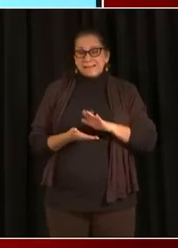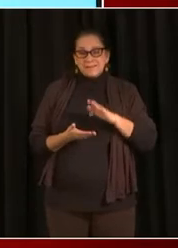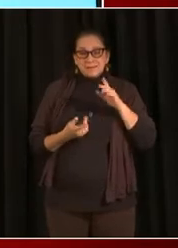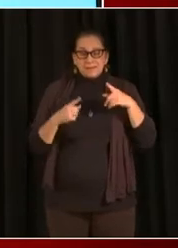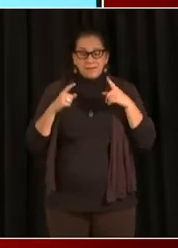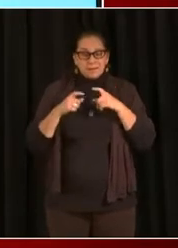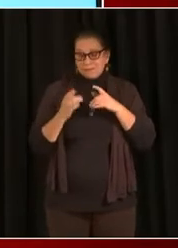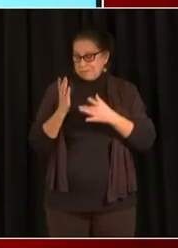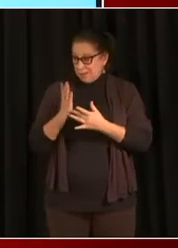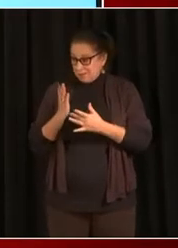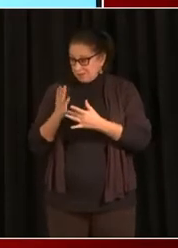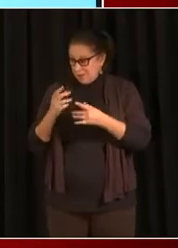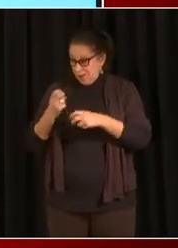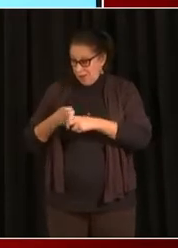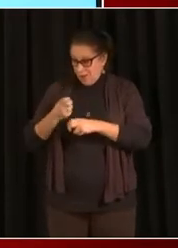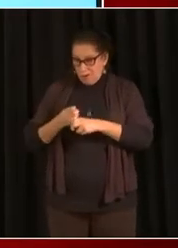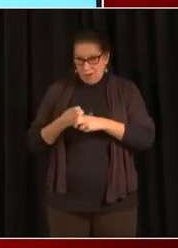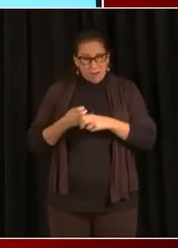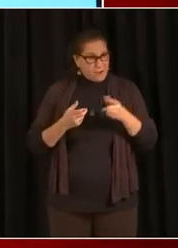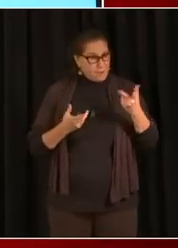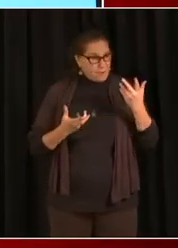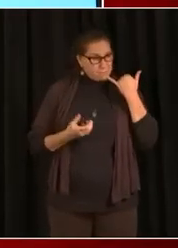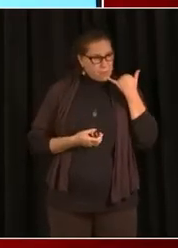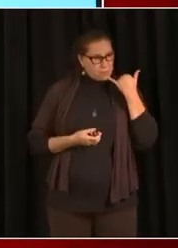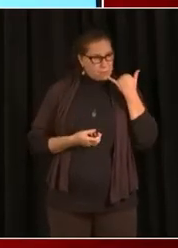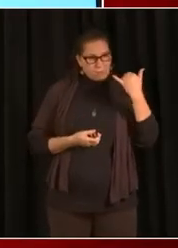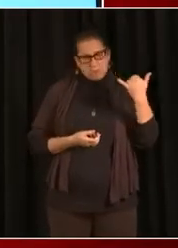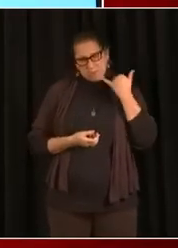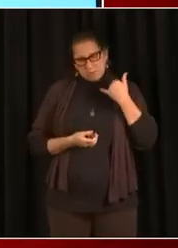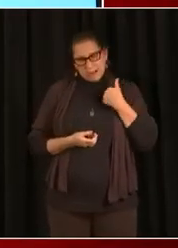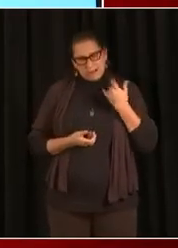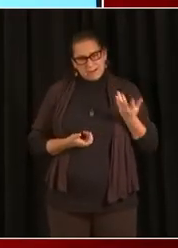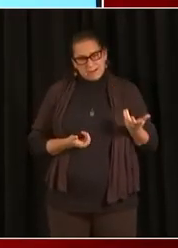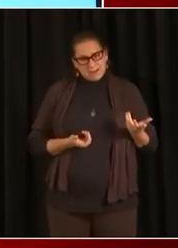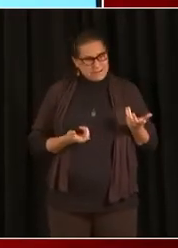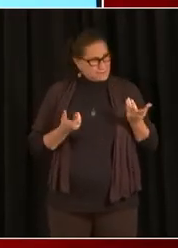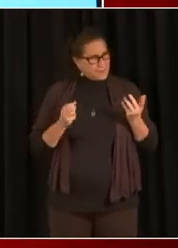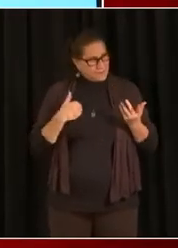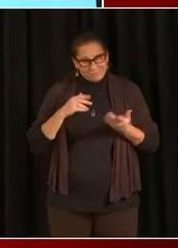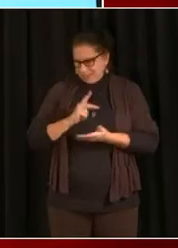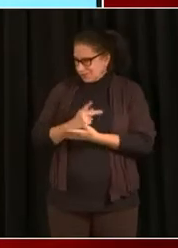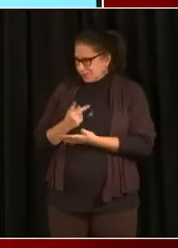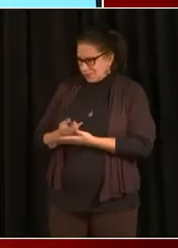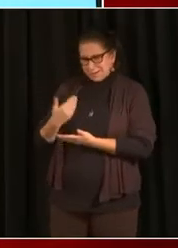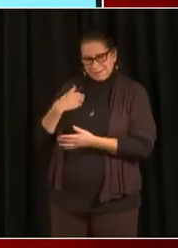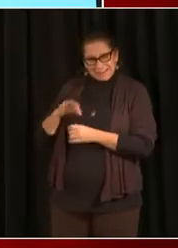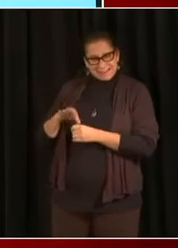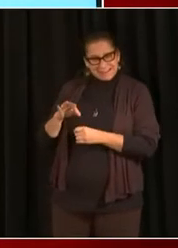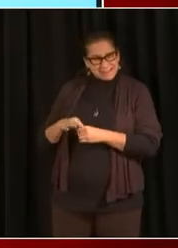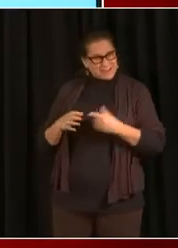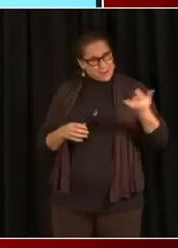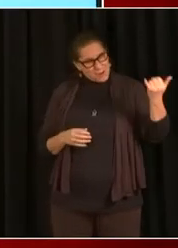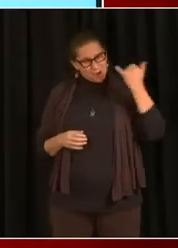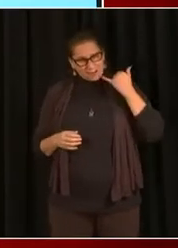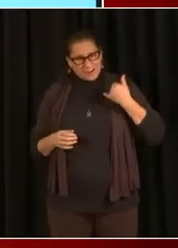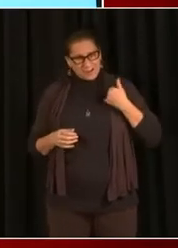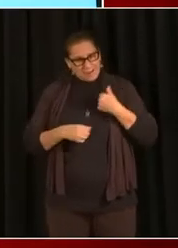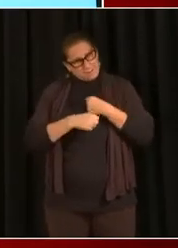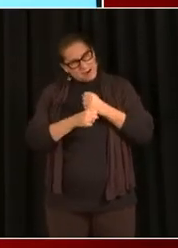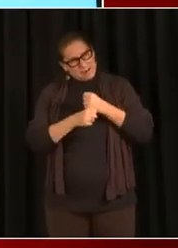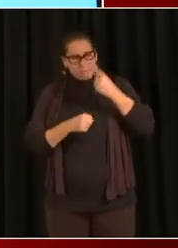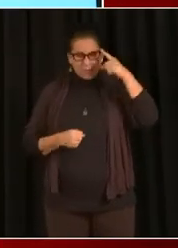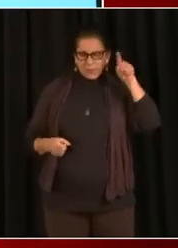them, and they're in my kitchen, like they're invited into my actual kitchen, or they're in the shop and we're making